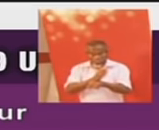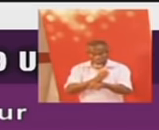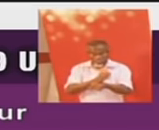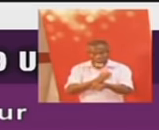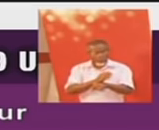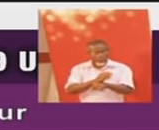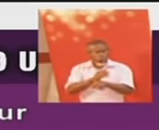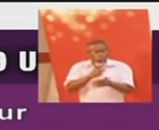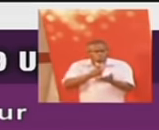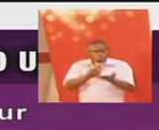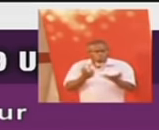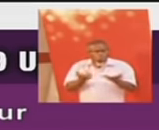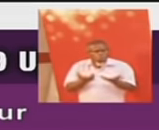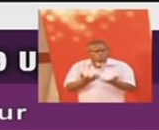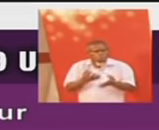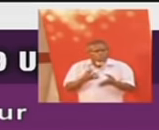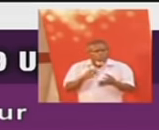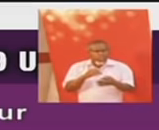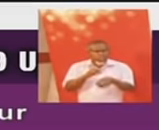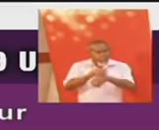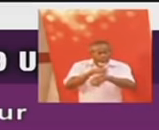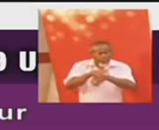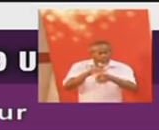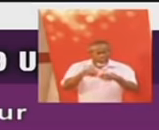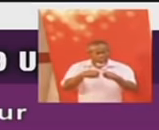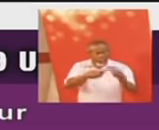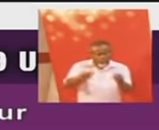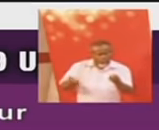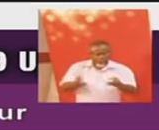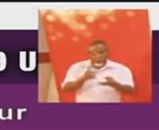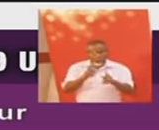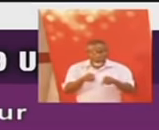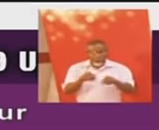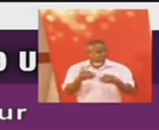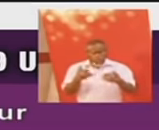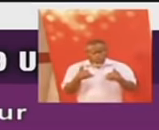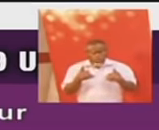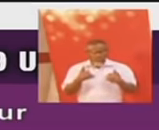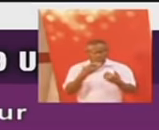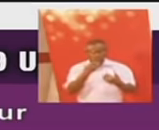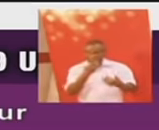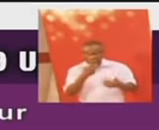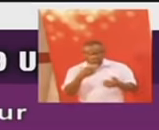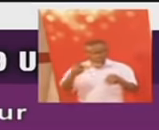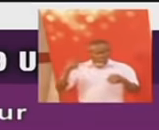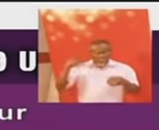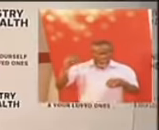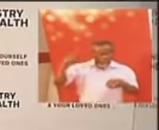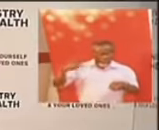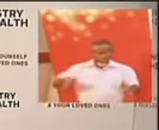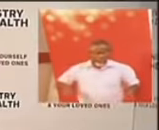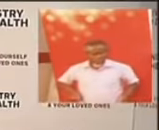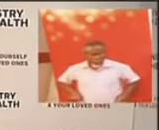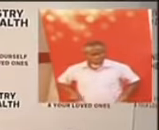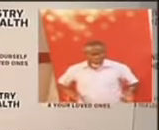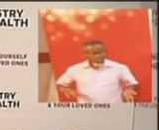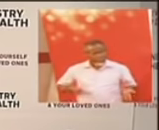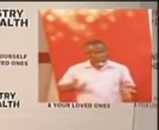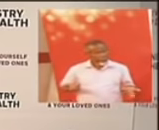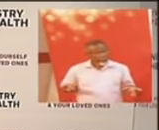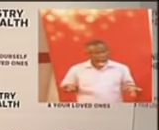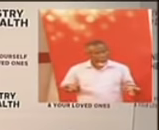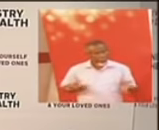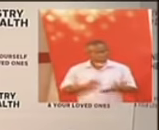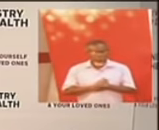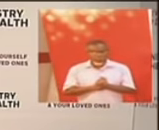with comorbidities living in this time of COVID-19? Those are my two. Good morning. Thank you. We go to Dr. Richards for a